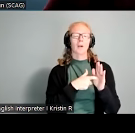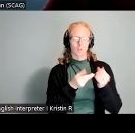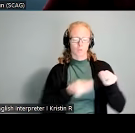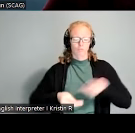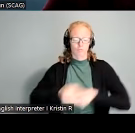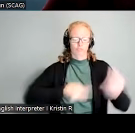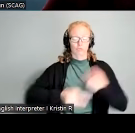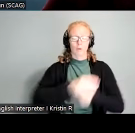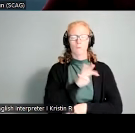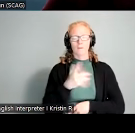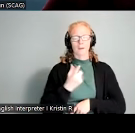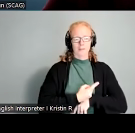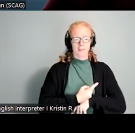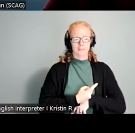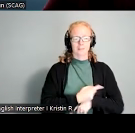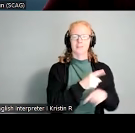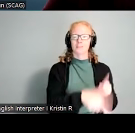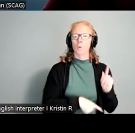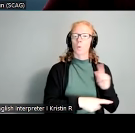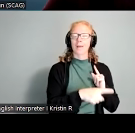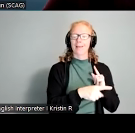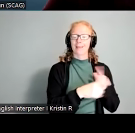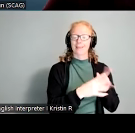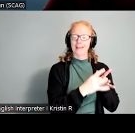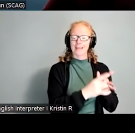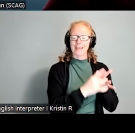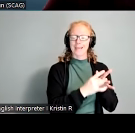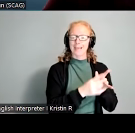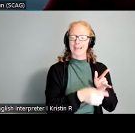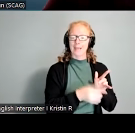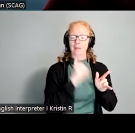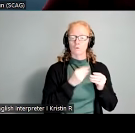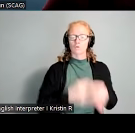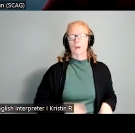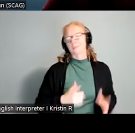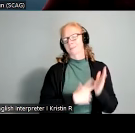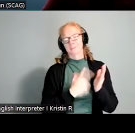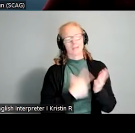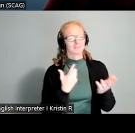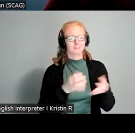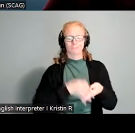days. Again, many lead agencies chose to circulate the draft EIR for sometimes